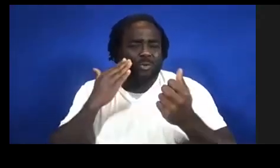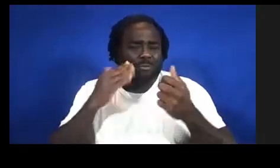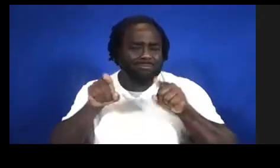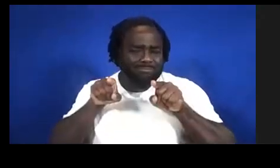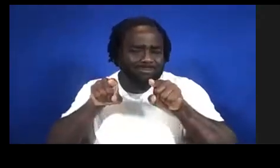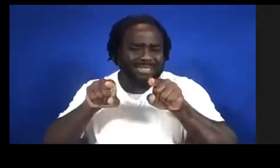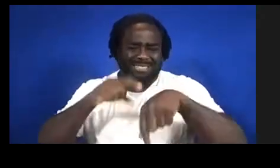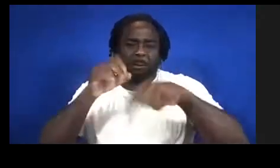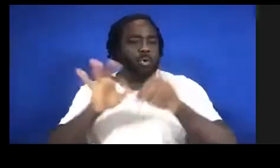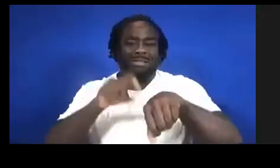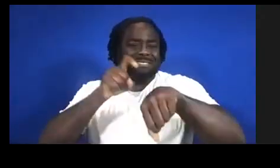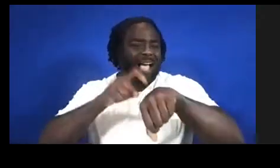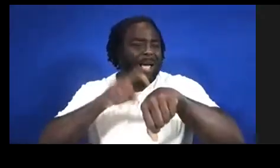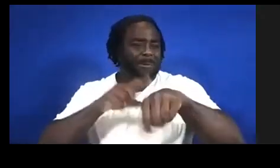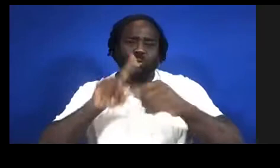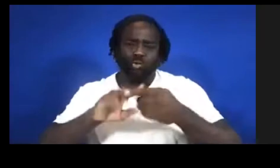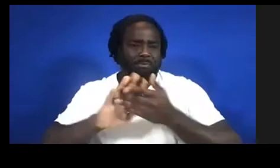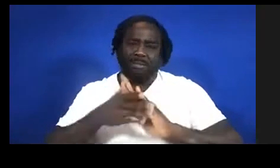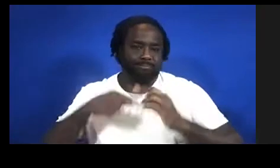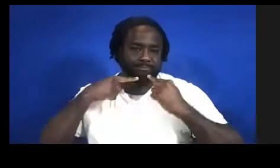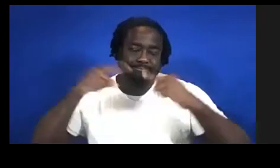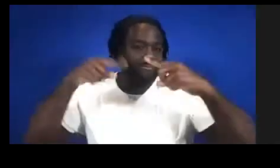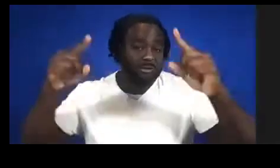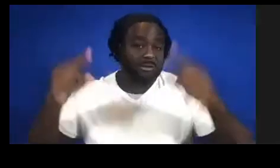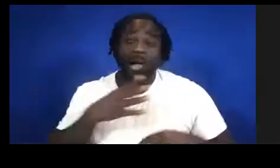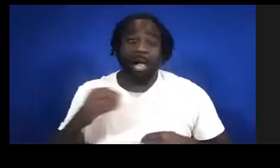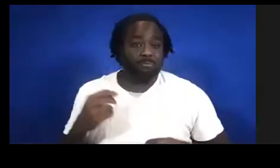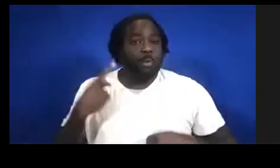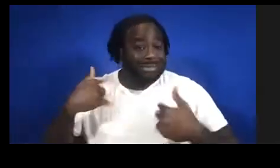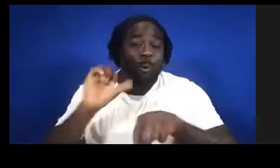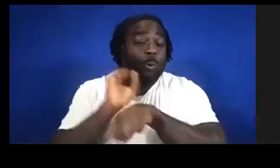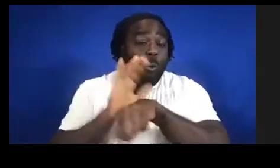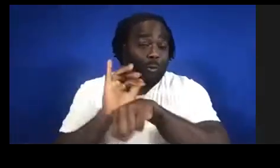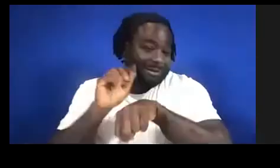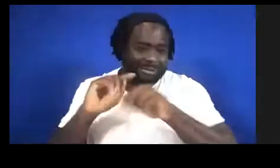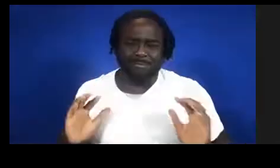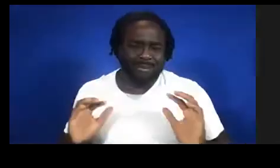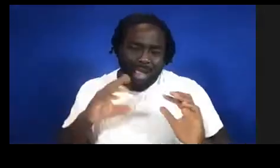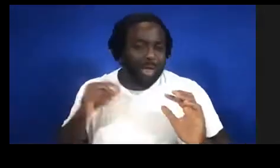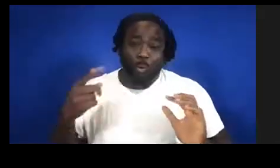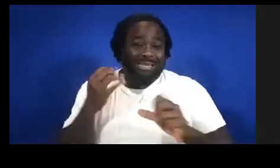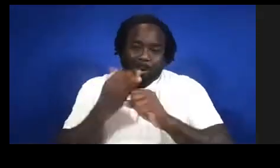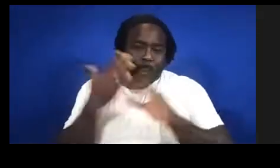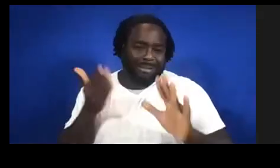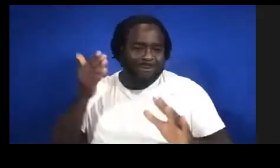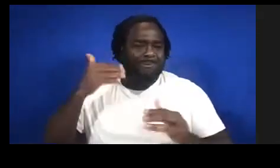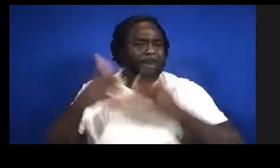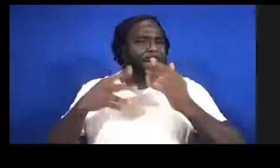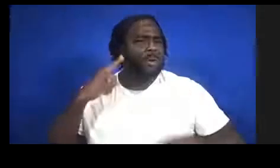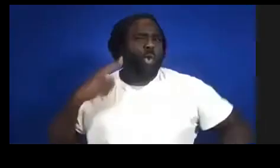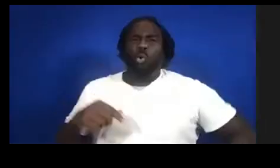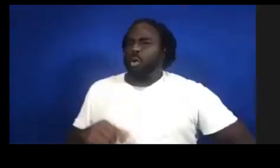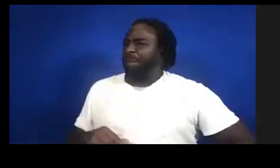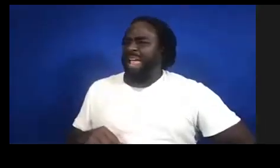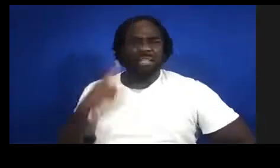But yeah, we've been working together for a minute now. We've taken time, and it's taken time to become successful. We've